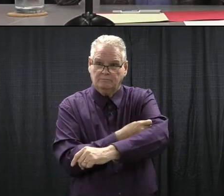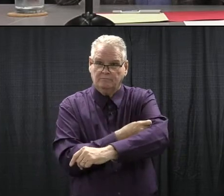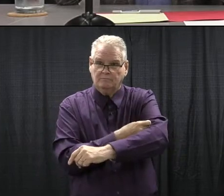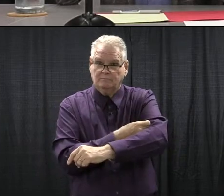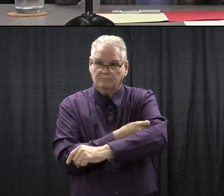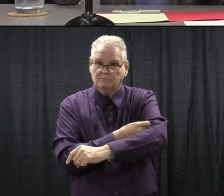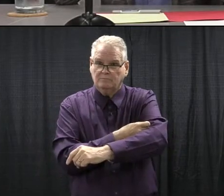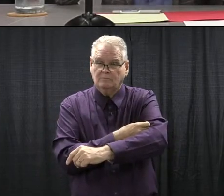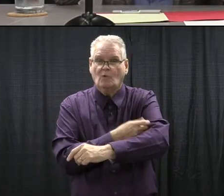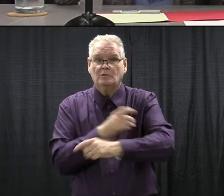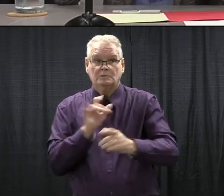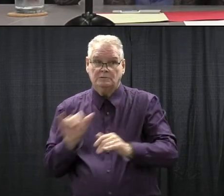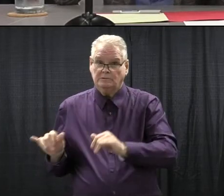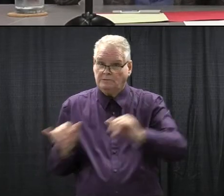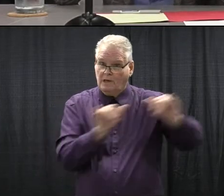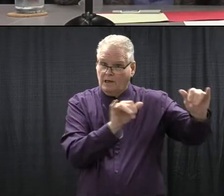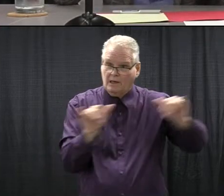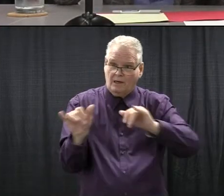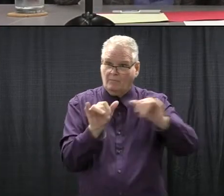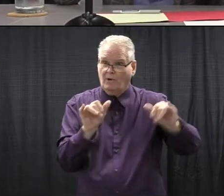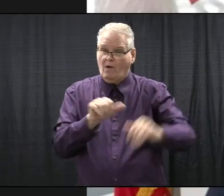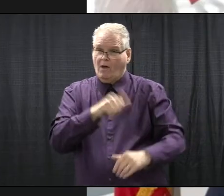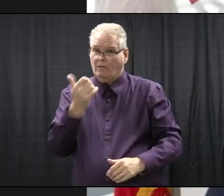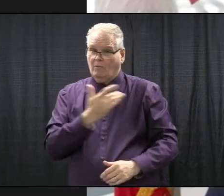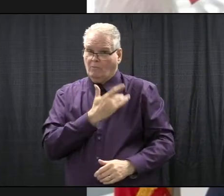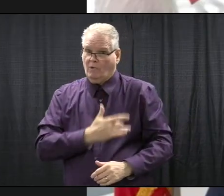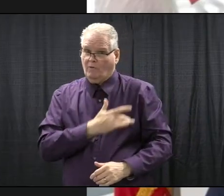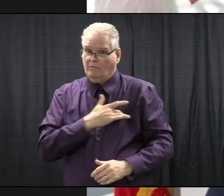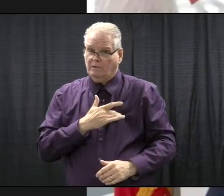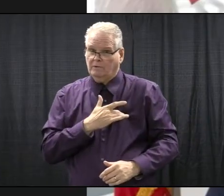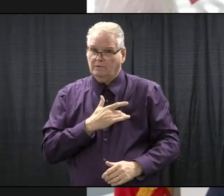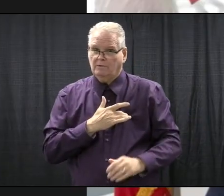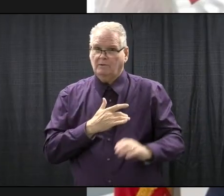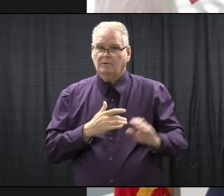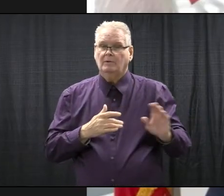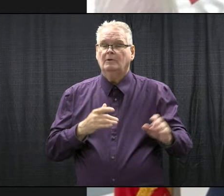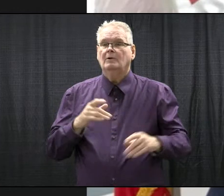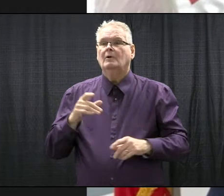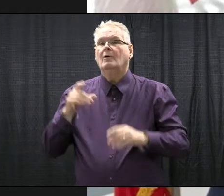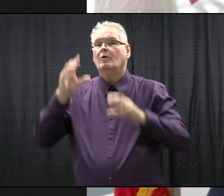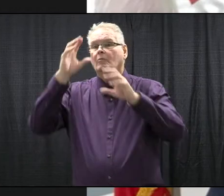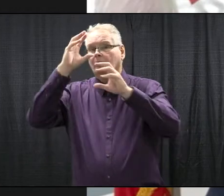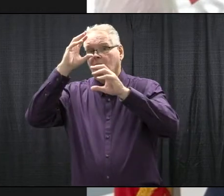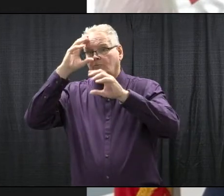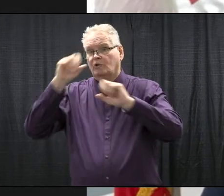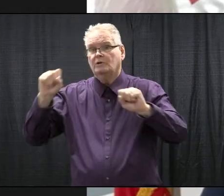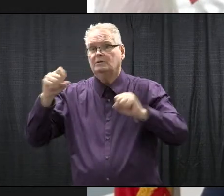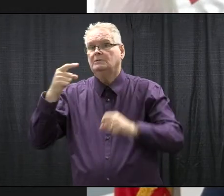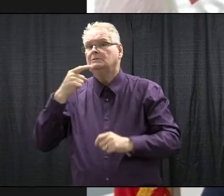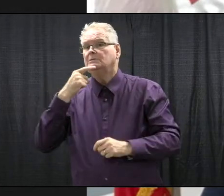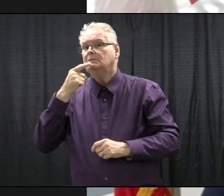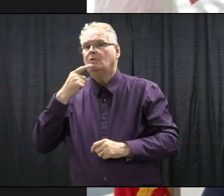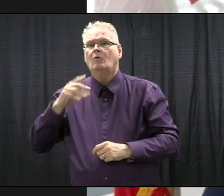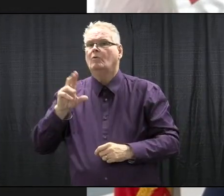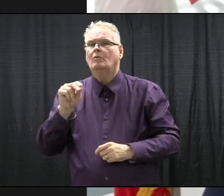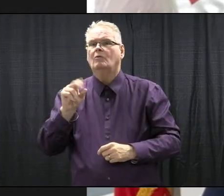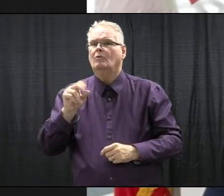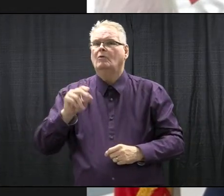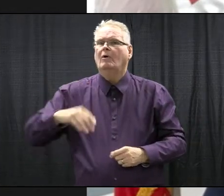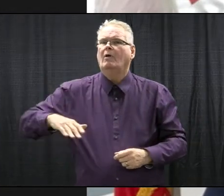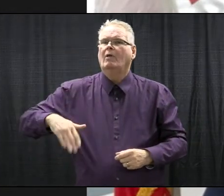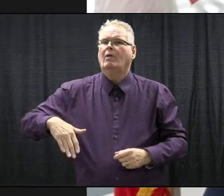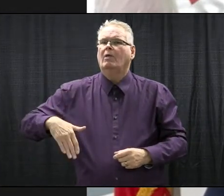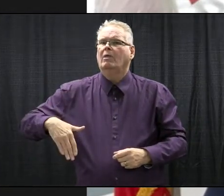Certainly, we're not entertaining that right now, Kellyanne. We've got great faith in the people of the province to continue to